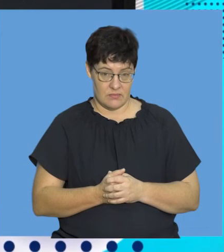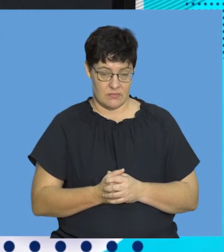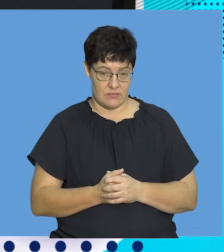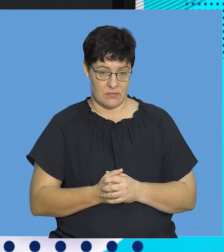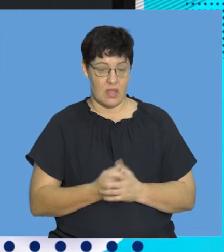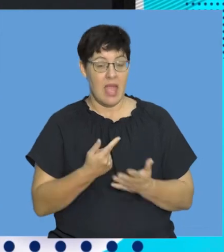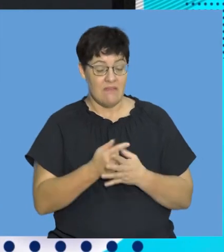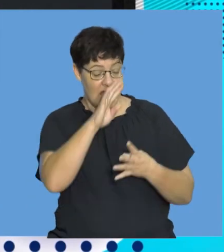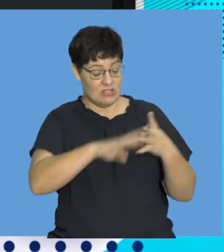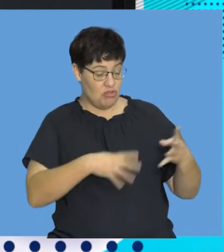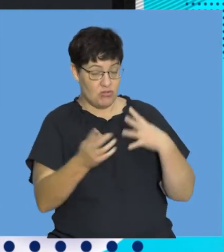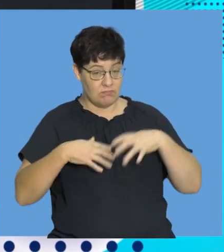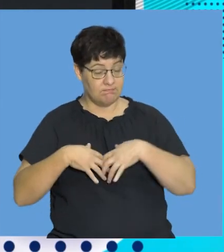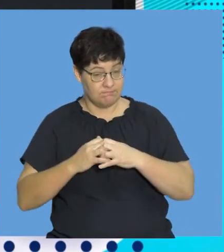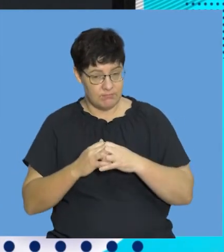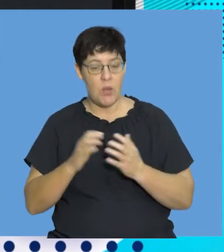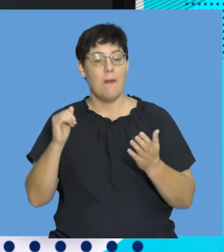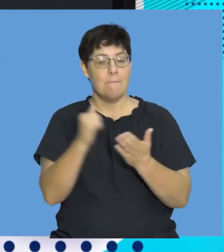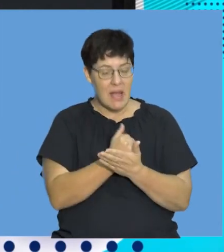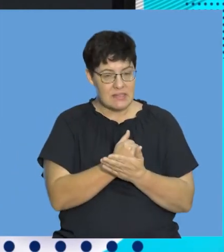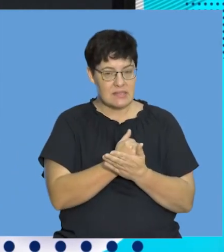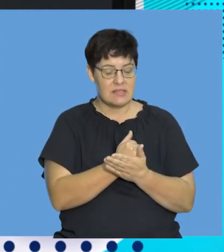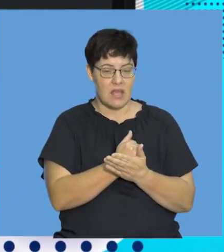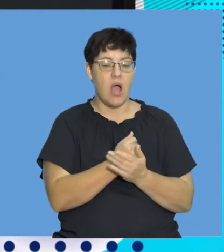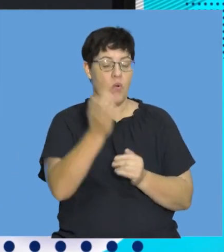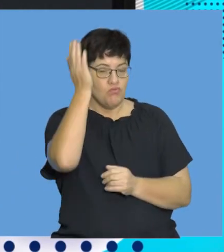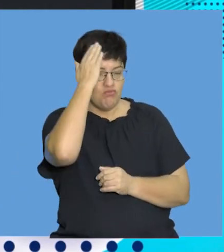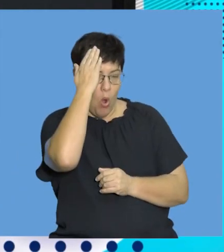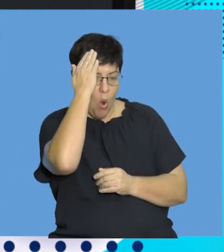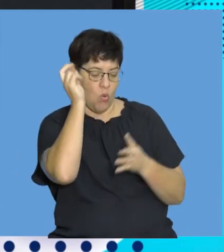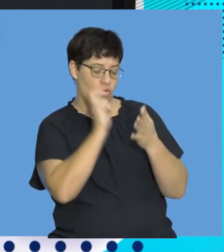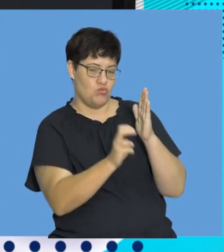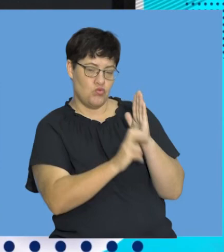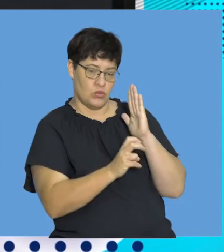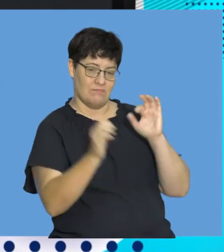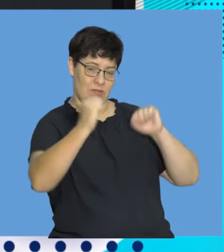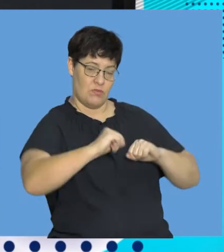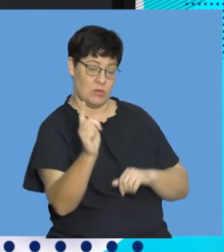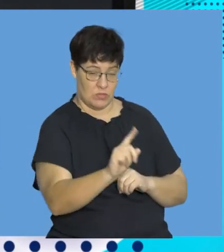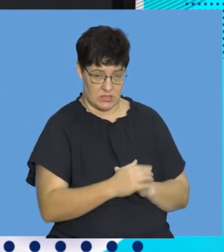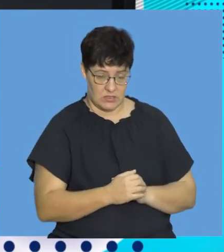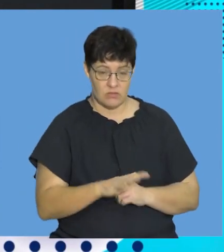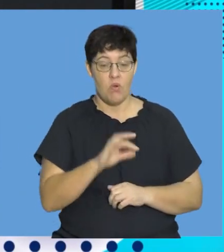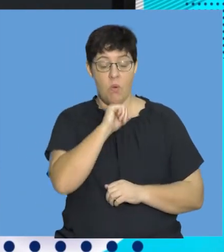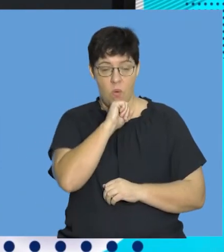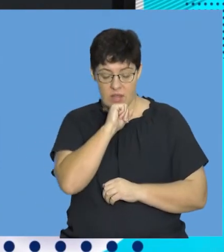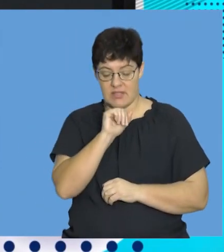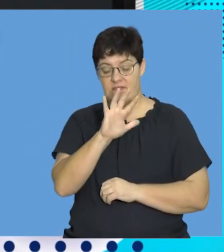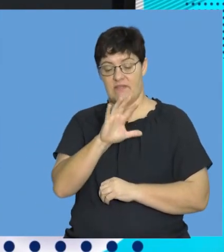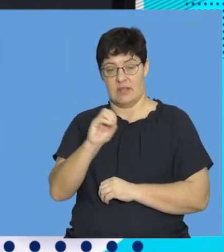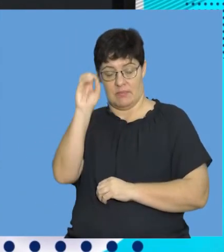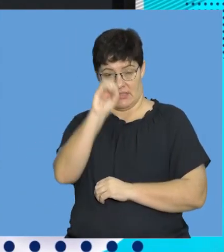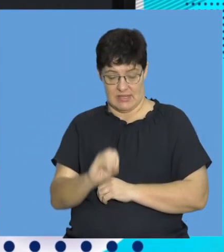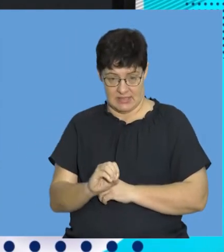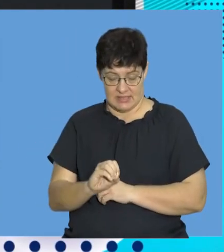collection schedule, that you have the actual terms in front of you. So August would be 50% in August